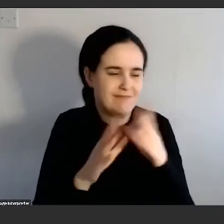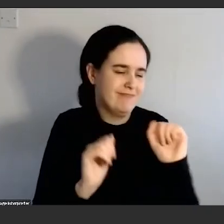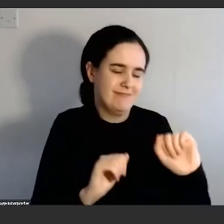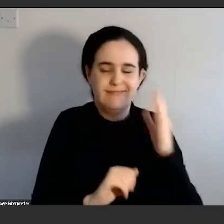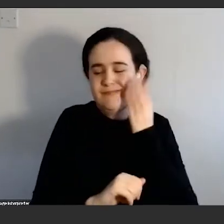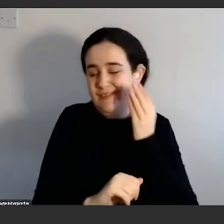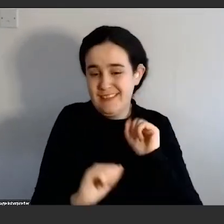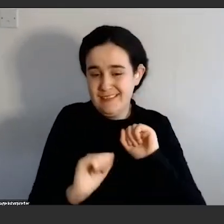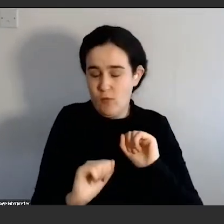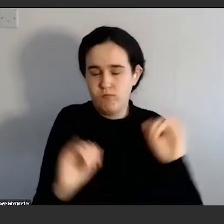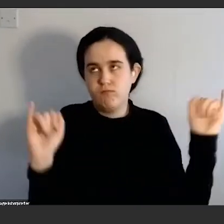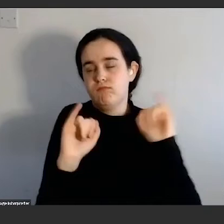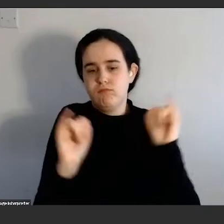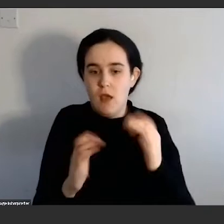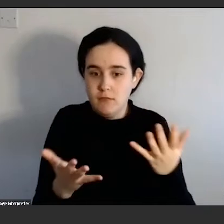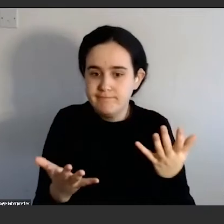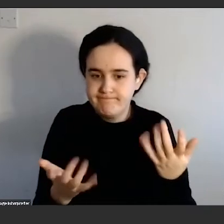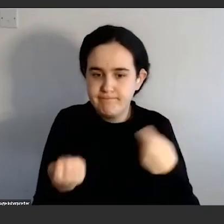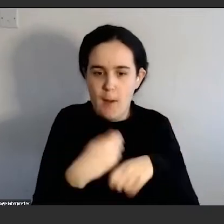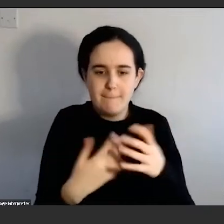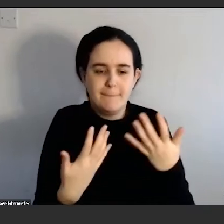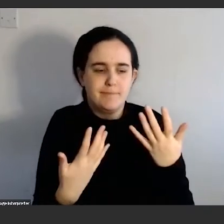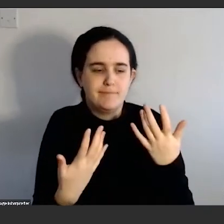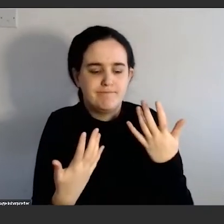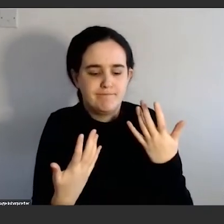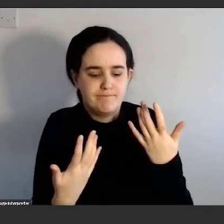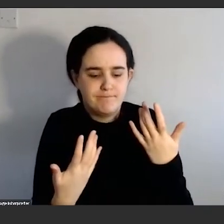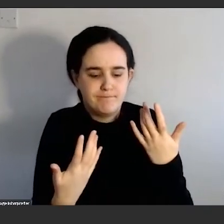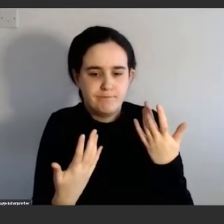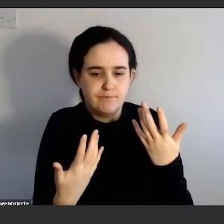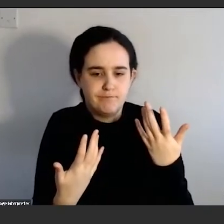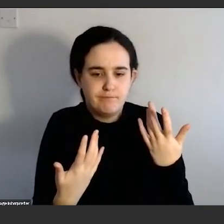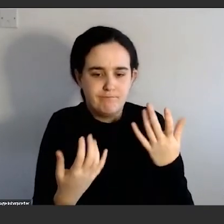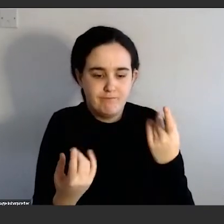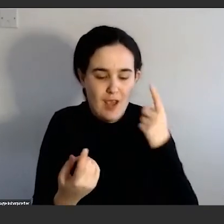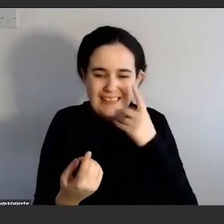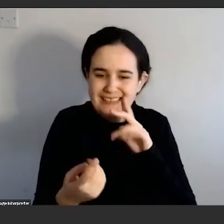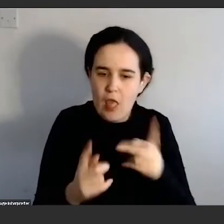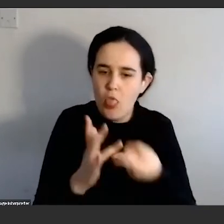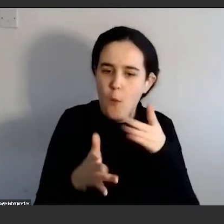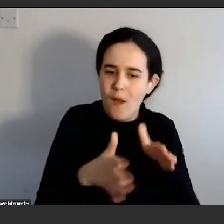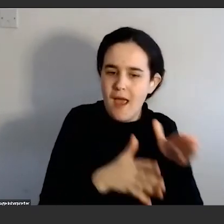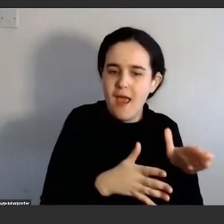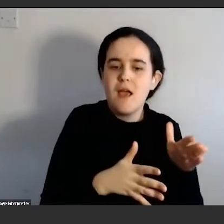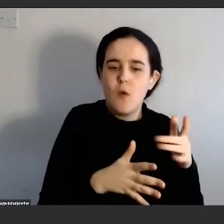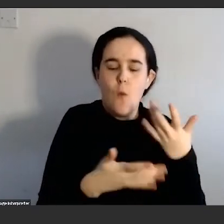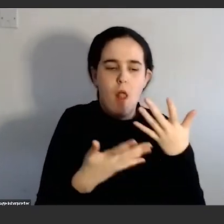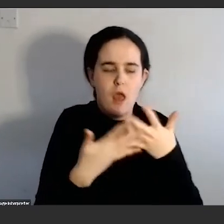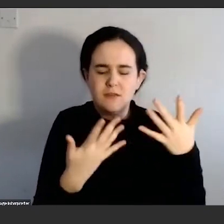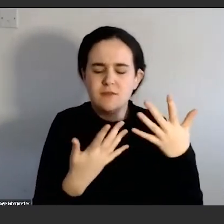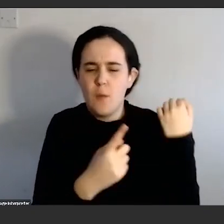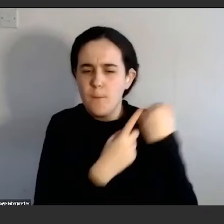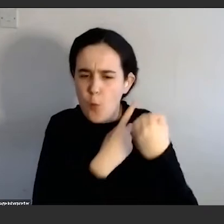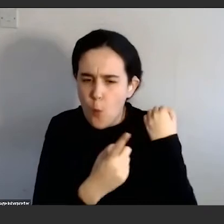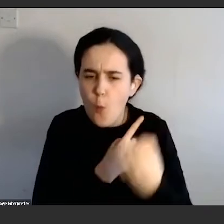and this time you're having to say it's for your own good. So there are many, many aspects of mental health